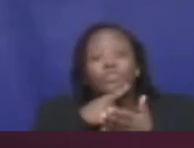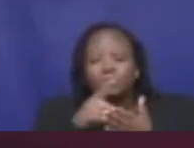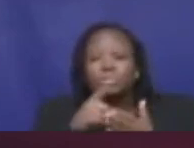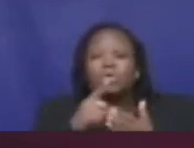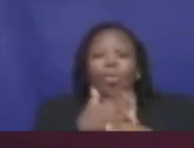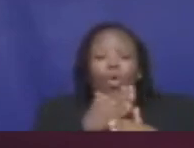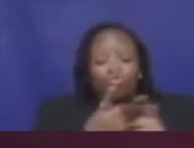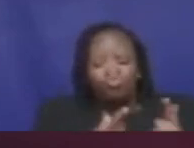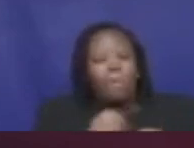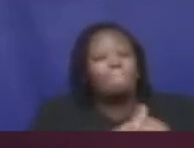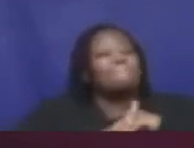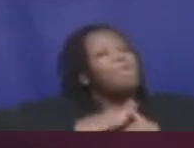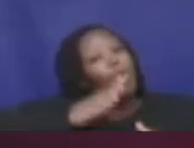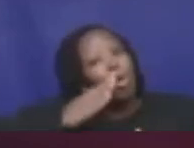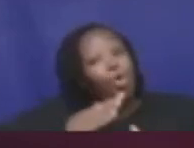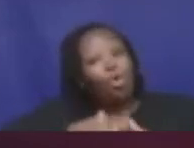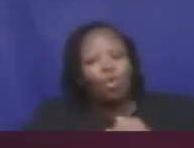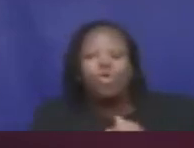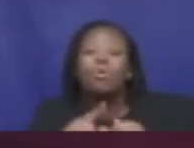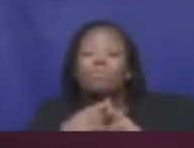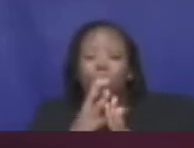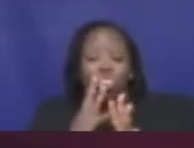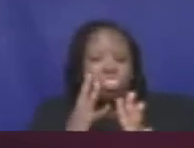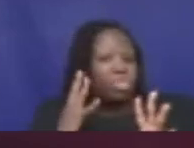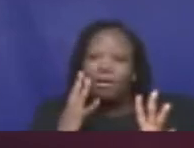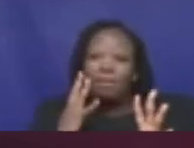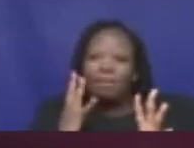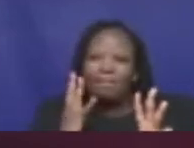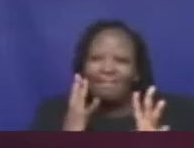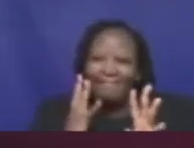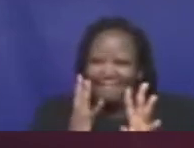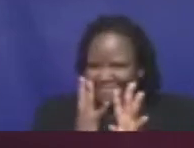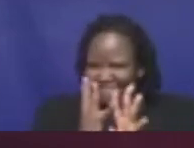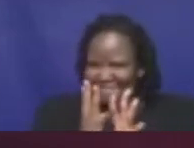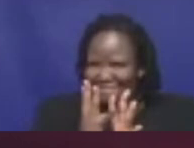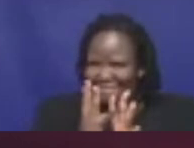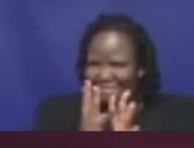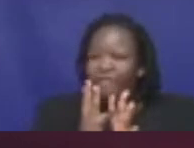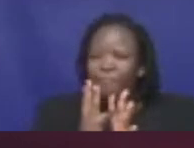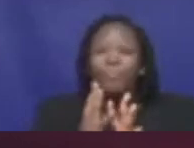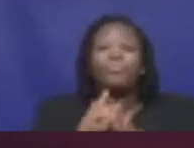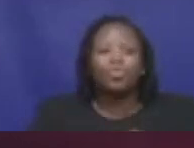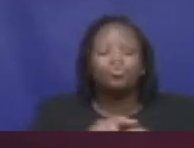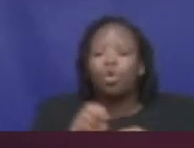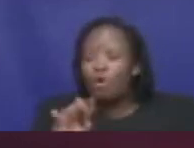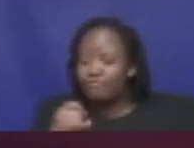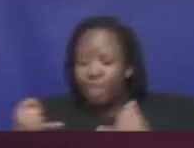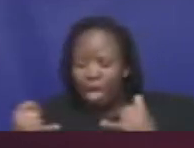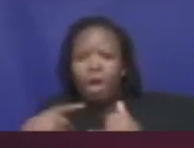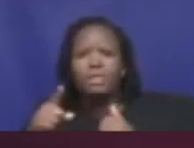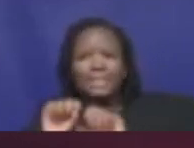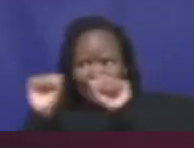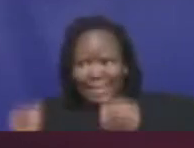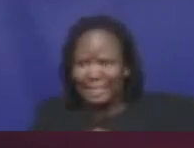overnight. Chances of standing in a queue will drop substantially, along with the chances of being offline. Now, these